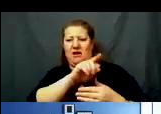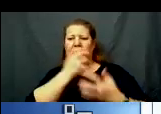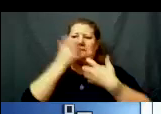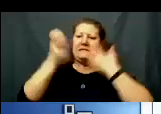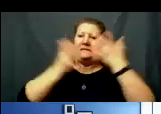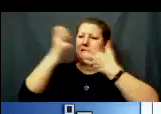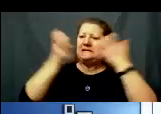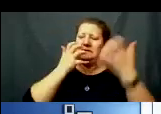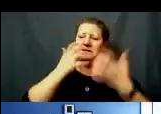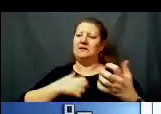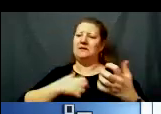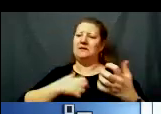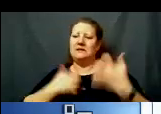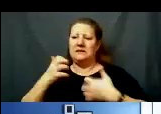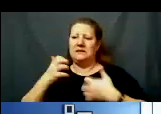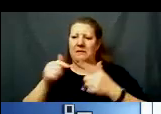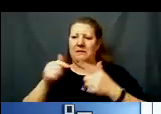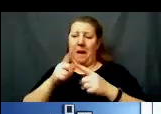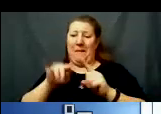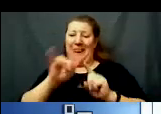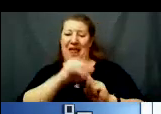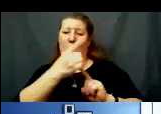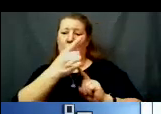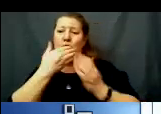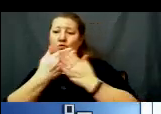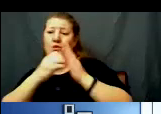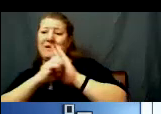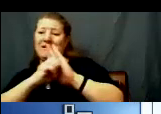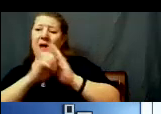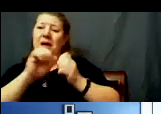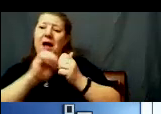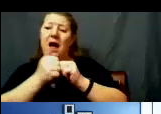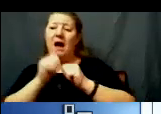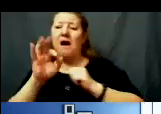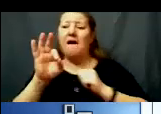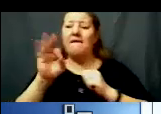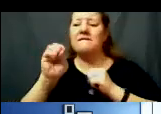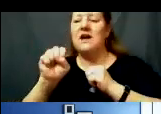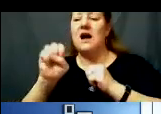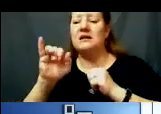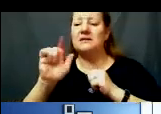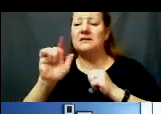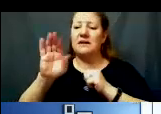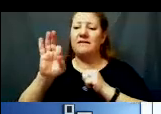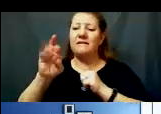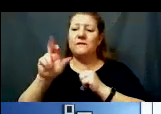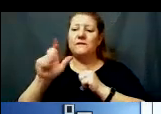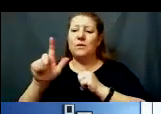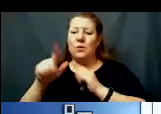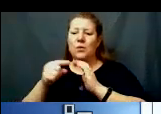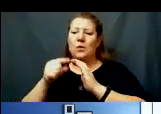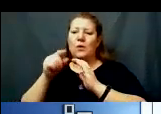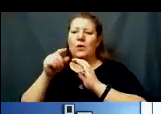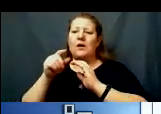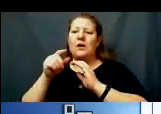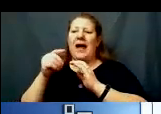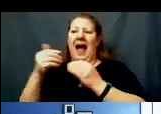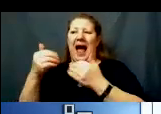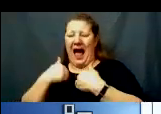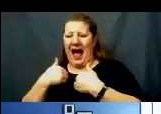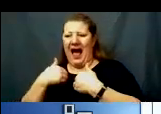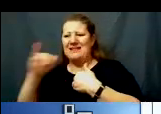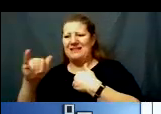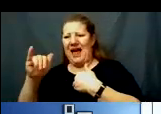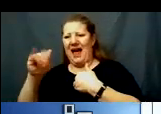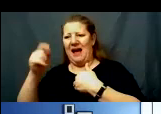concrete example of how the fossil fuel industry itself really reflects a settler colonial mentality, and how